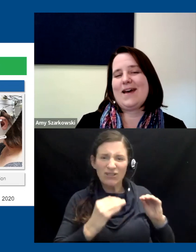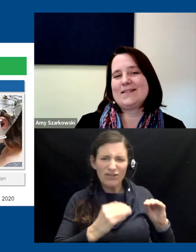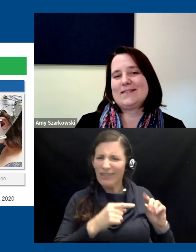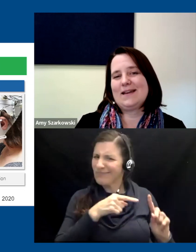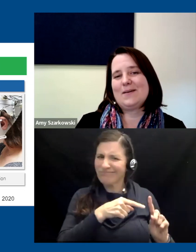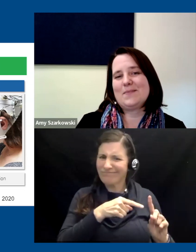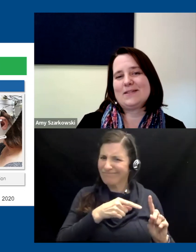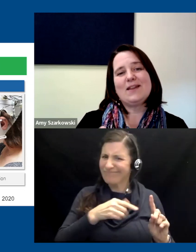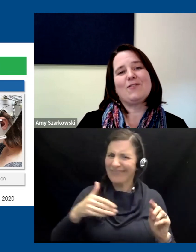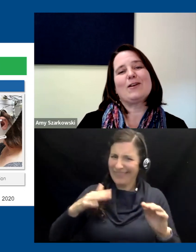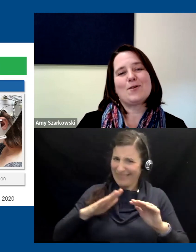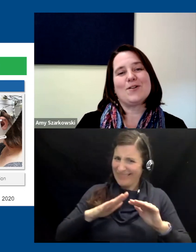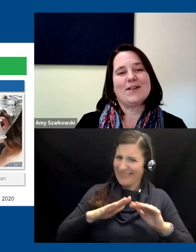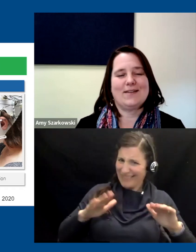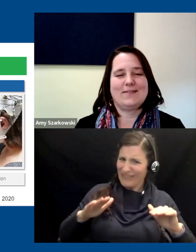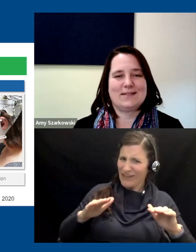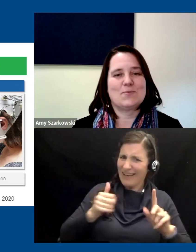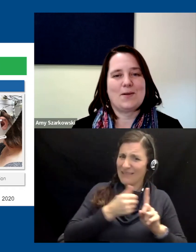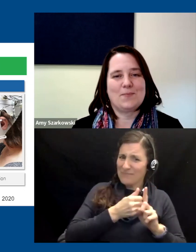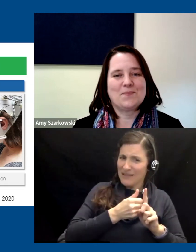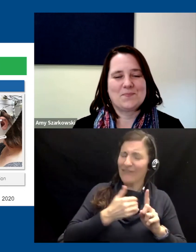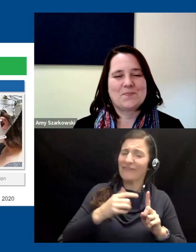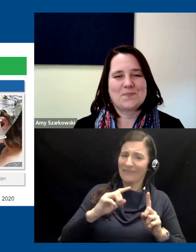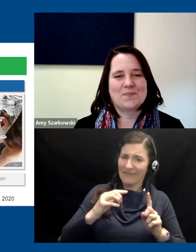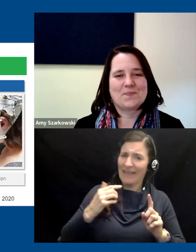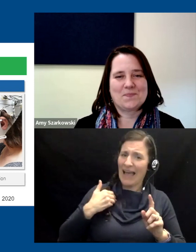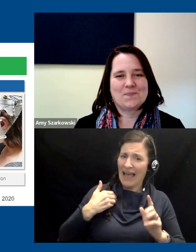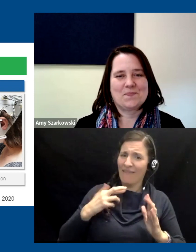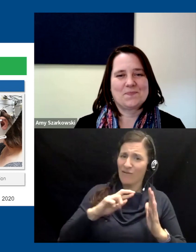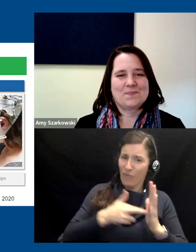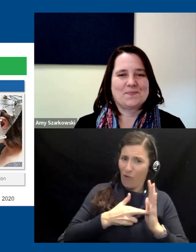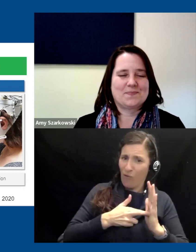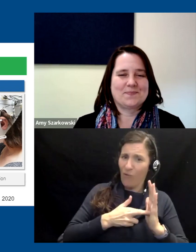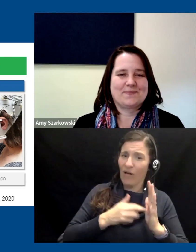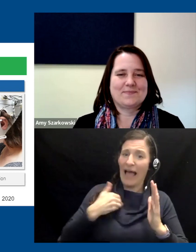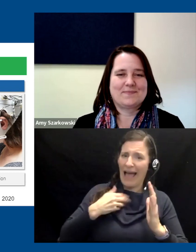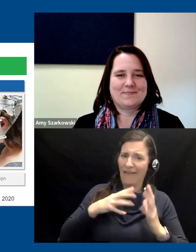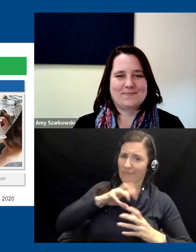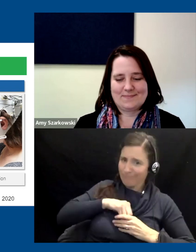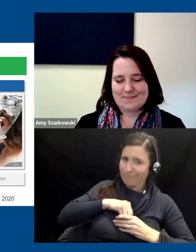child has a significant role in this as well.